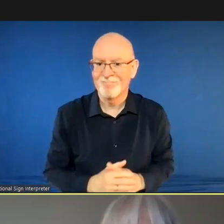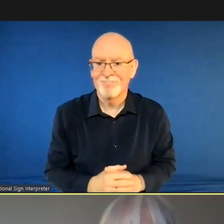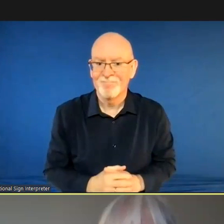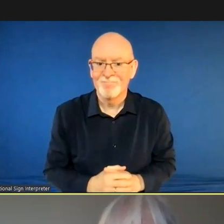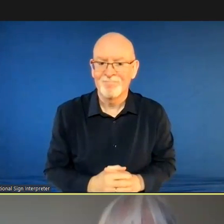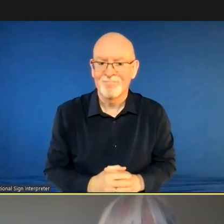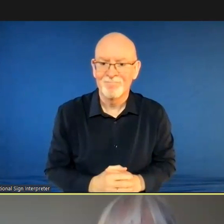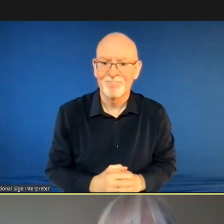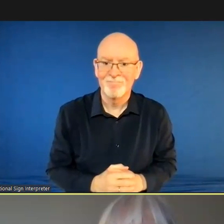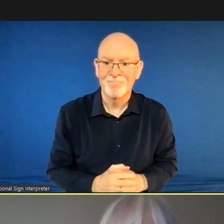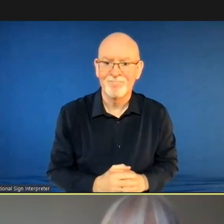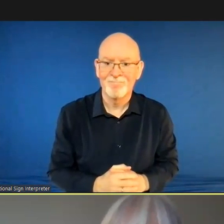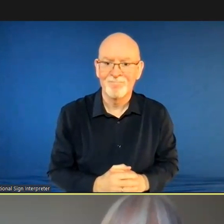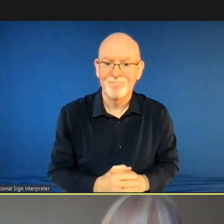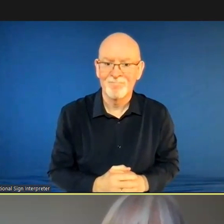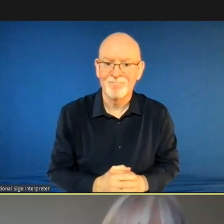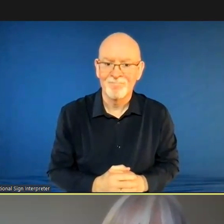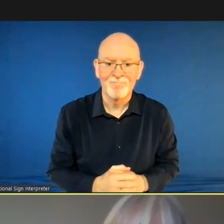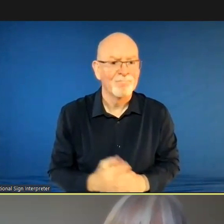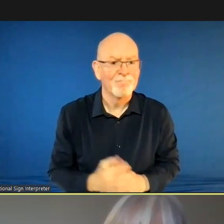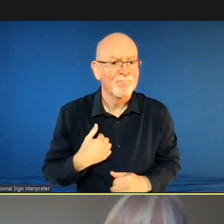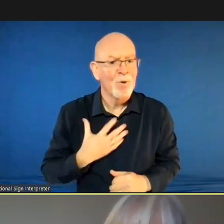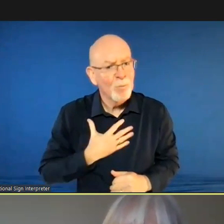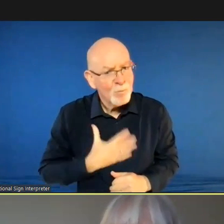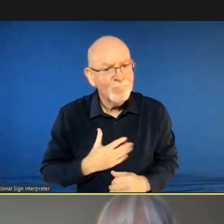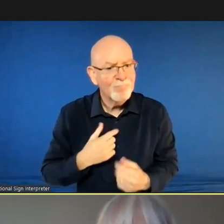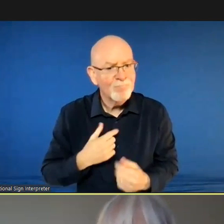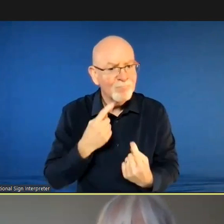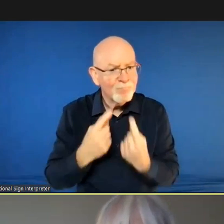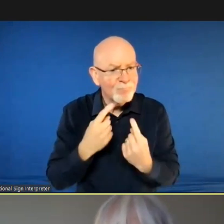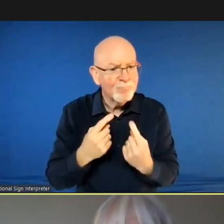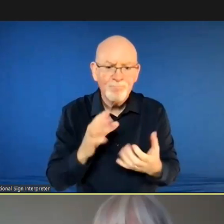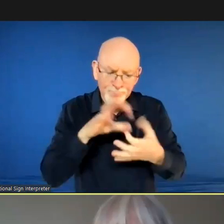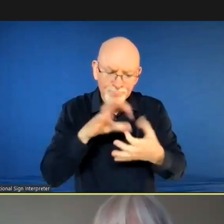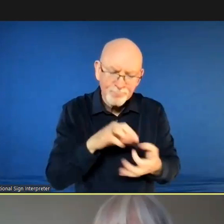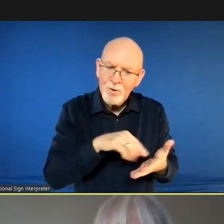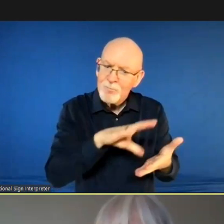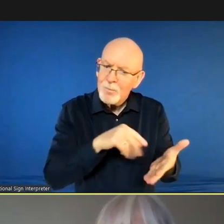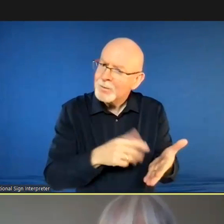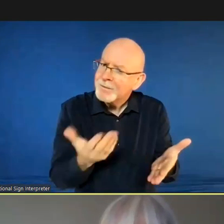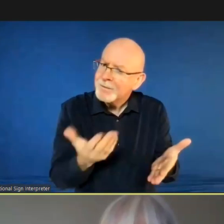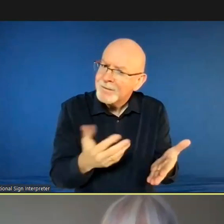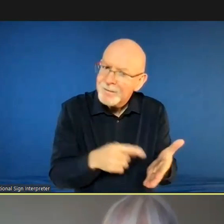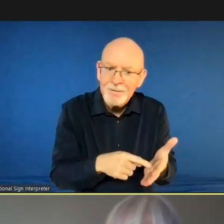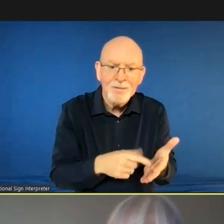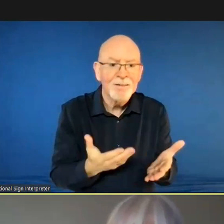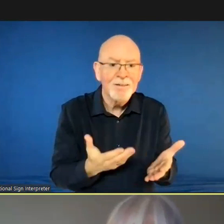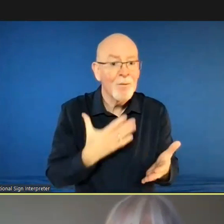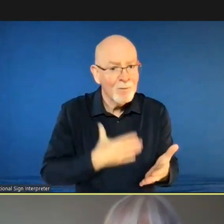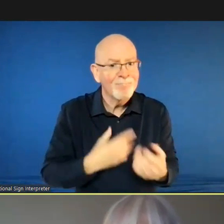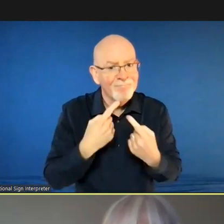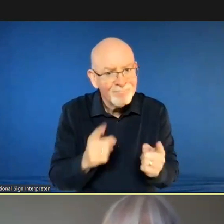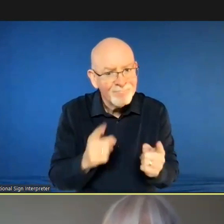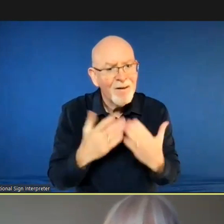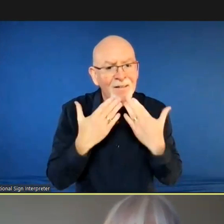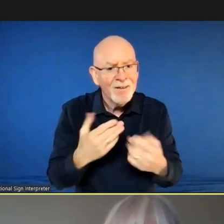take this opportunity to thank all our partners, both past and present, with whom we've